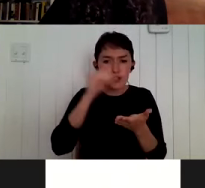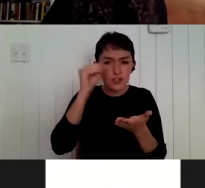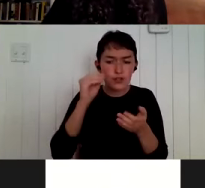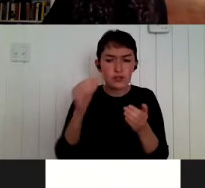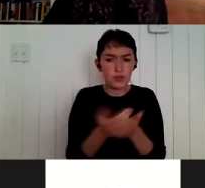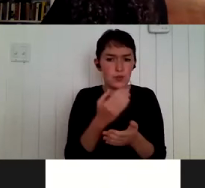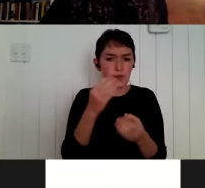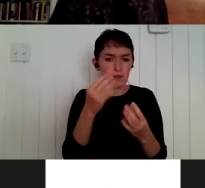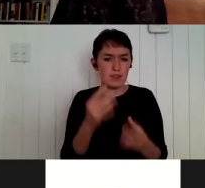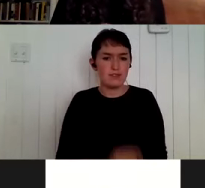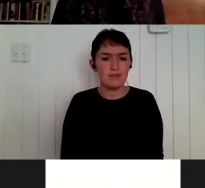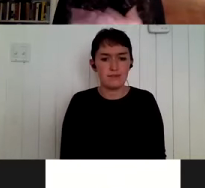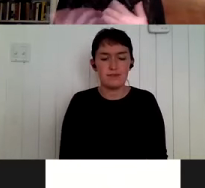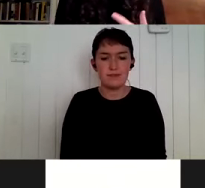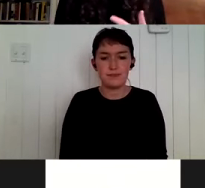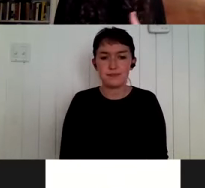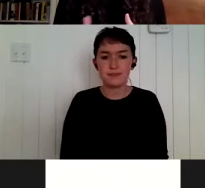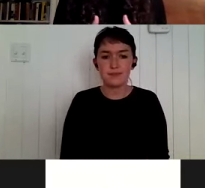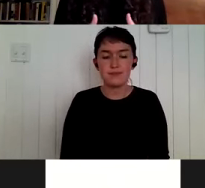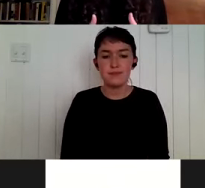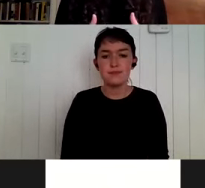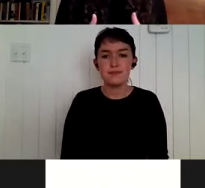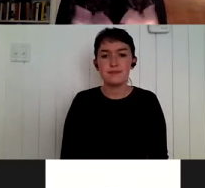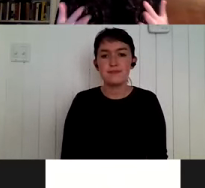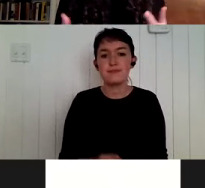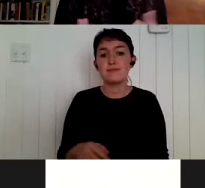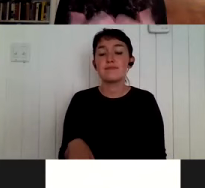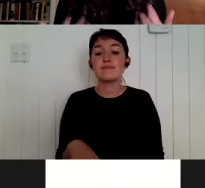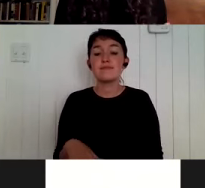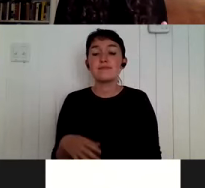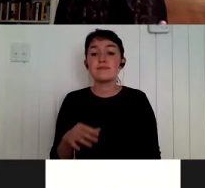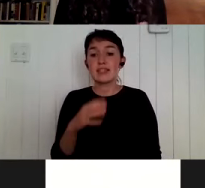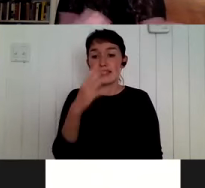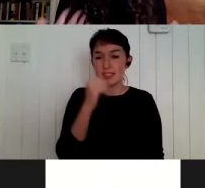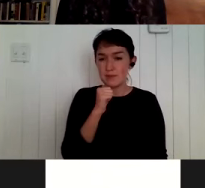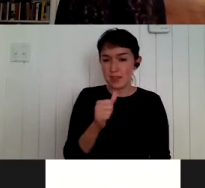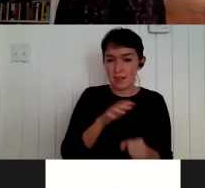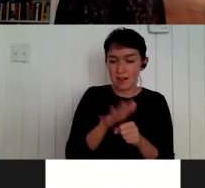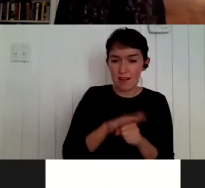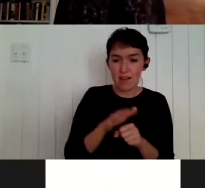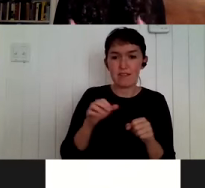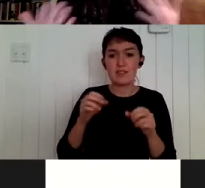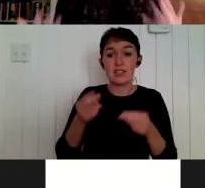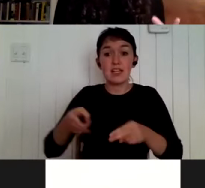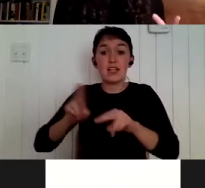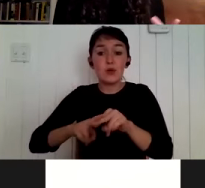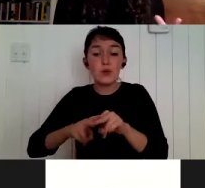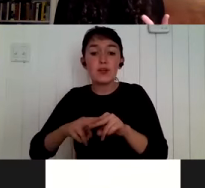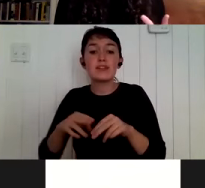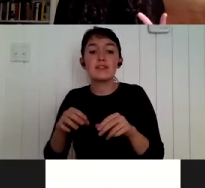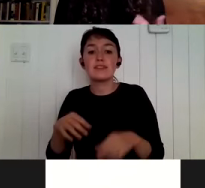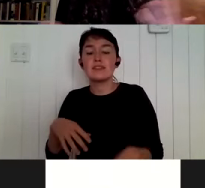memories. Similarly, sleep deprivation has been related to increases in irritability, impulsivity,